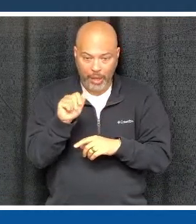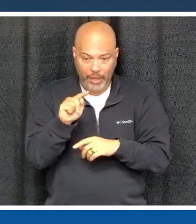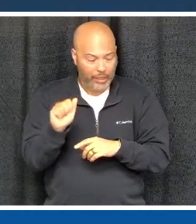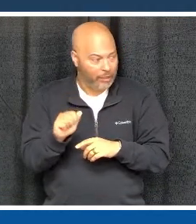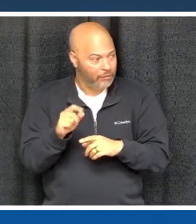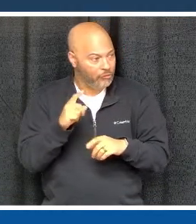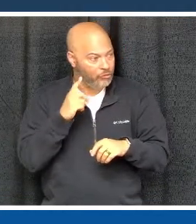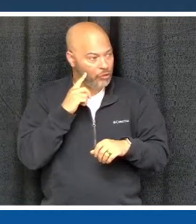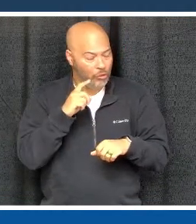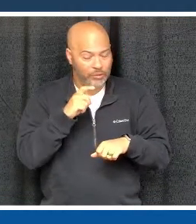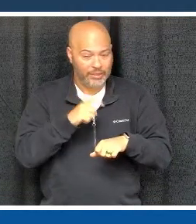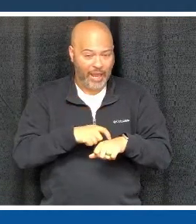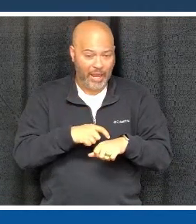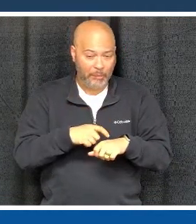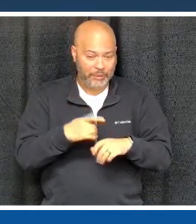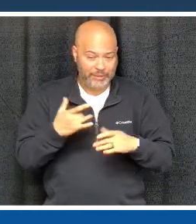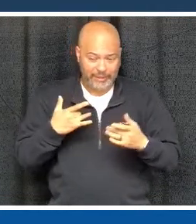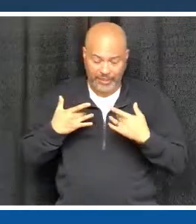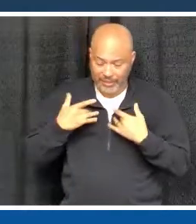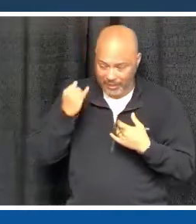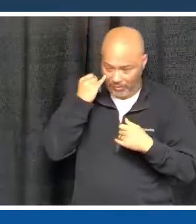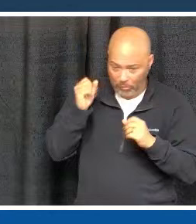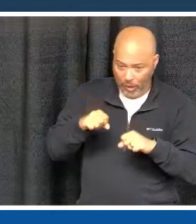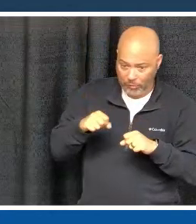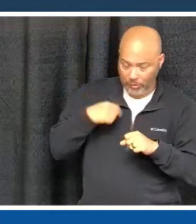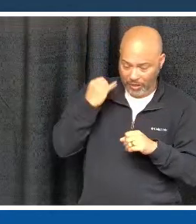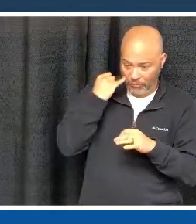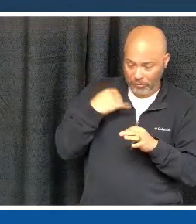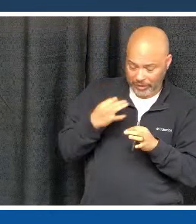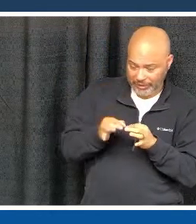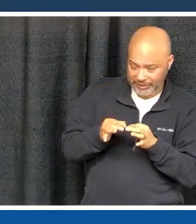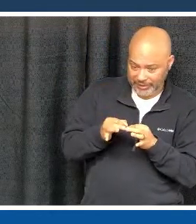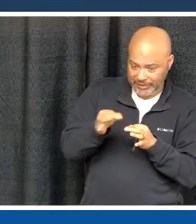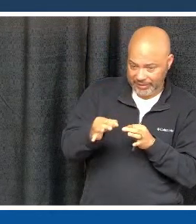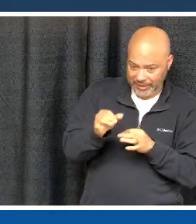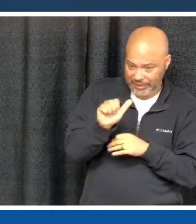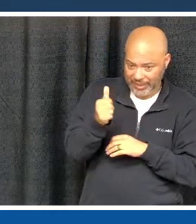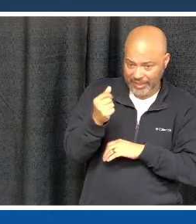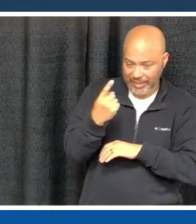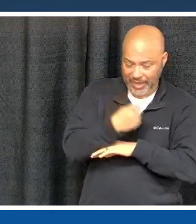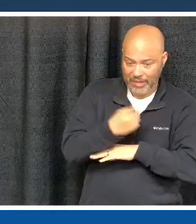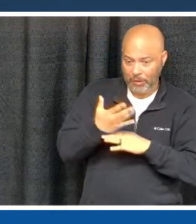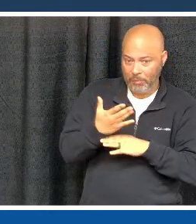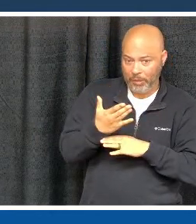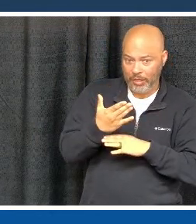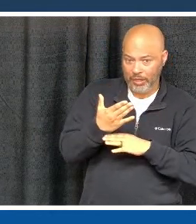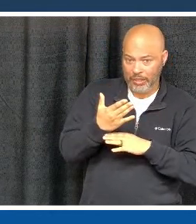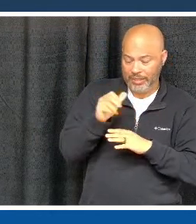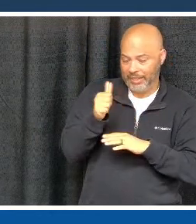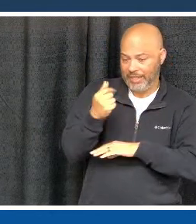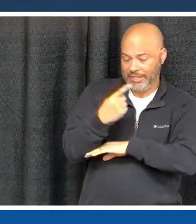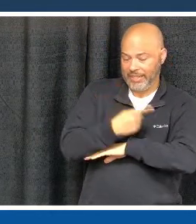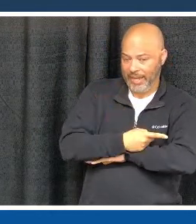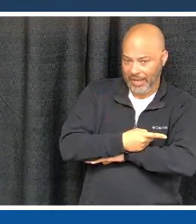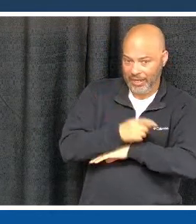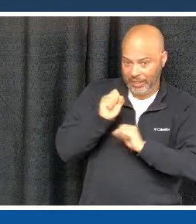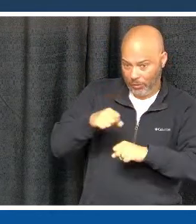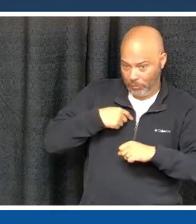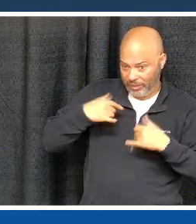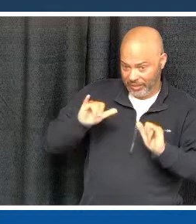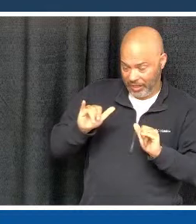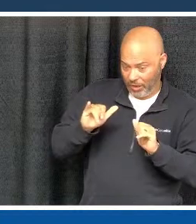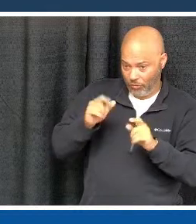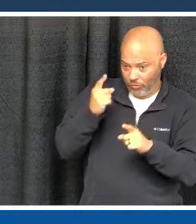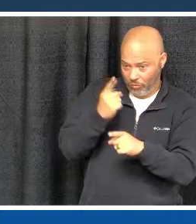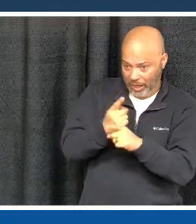time sensitive, if possible, if we push this thing back 10 days, not a month, but postpone it 10 days, could we still get on track for